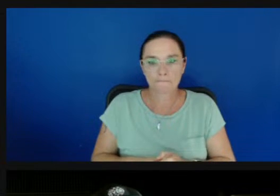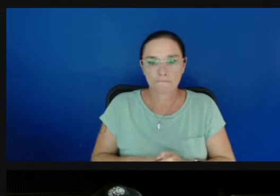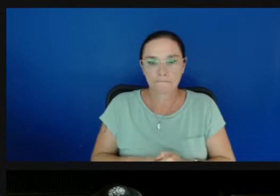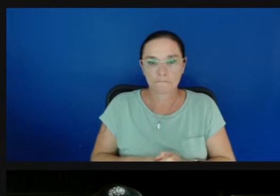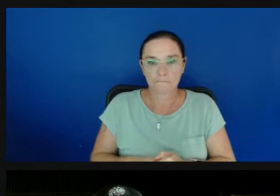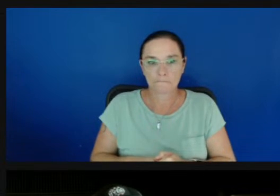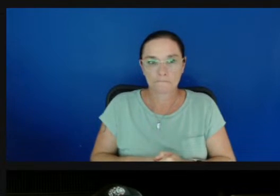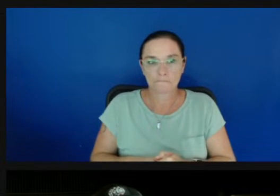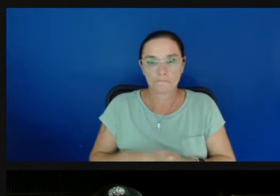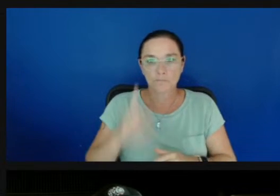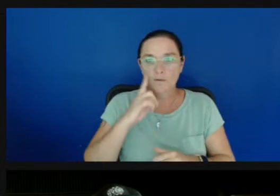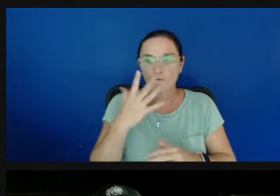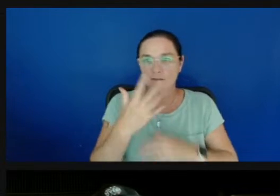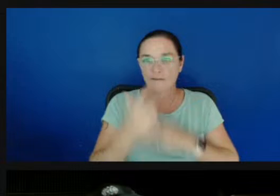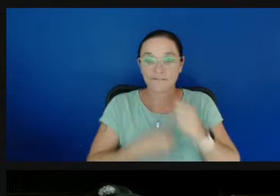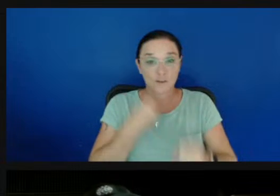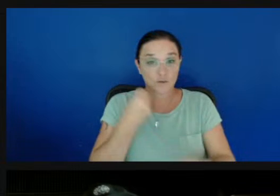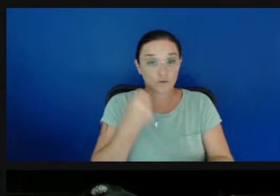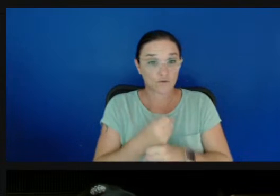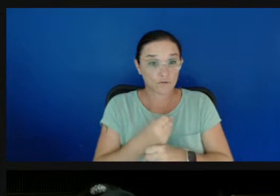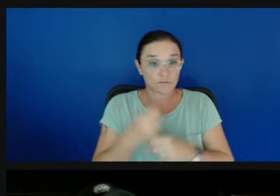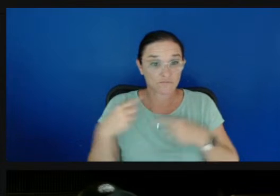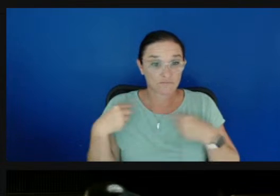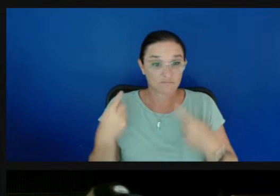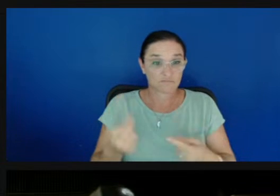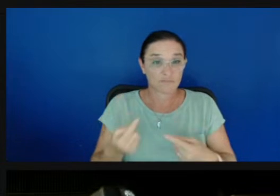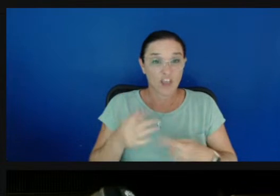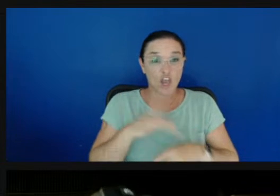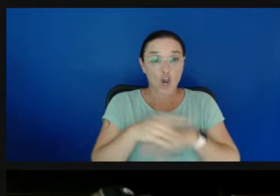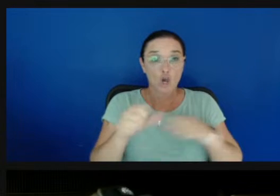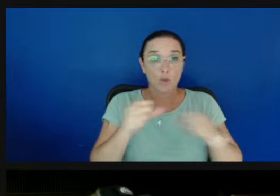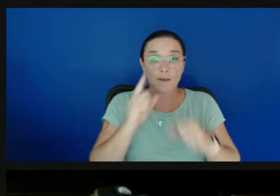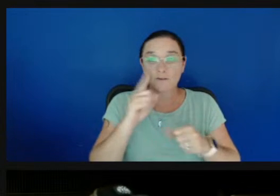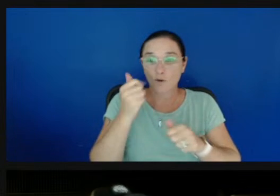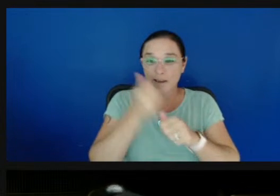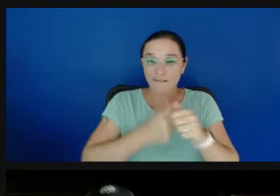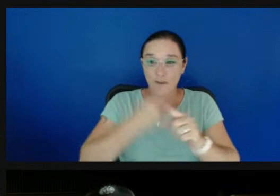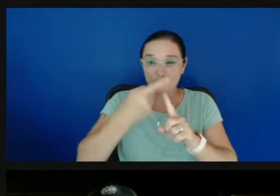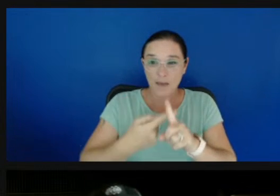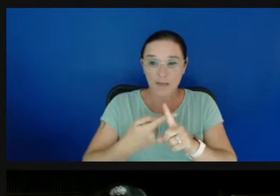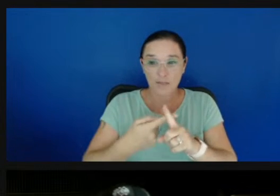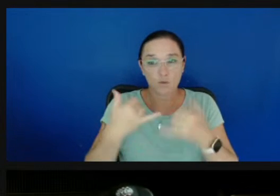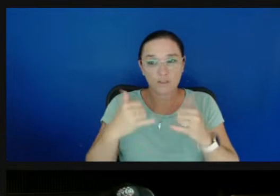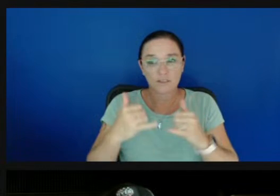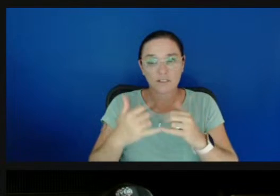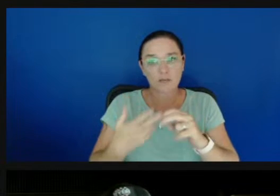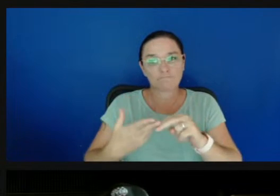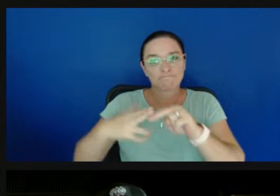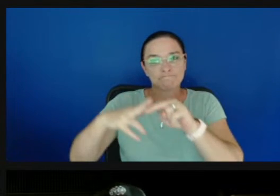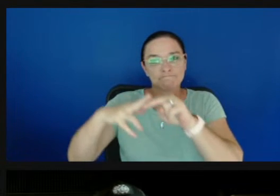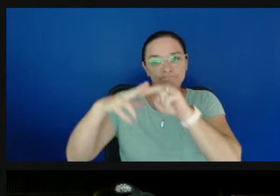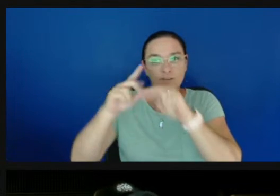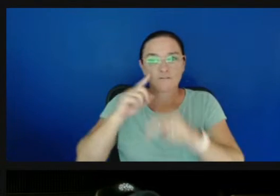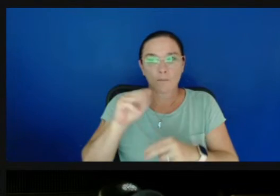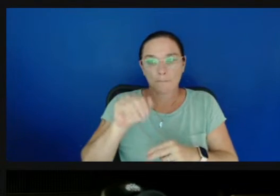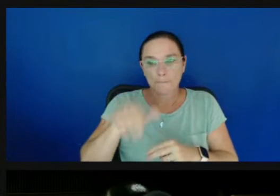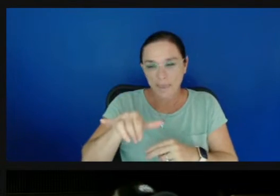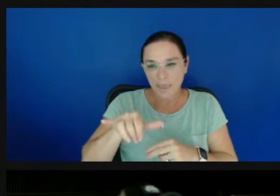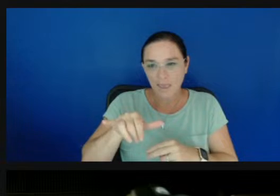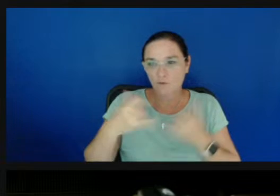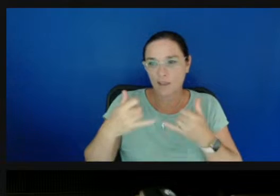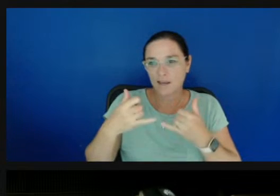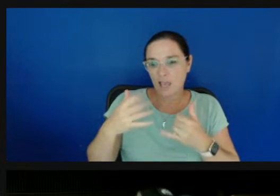So for the last 5 years, earthquakes per month, we are still adding up here, and we'll see how we end in May. We're just halfway